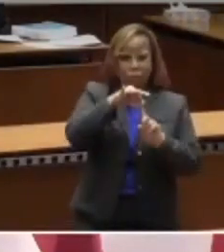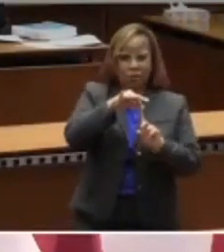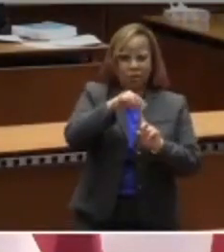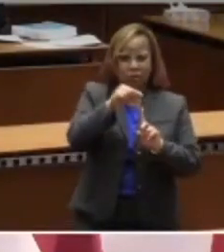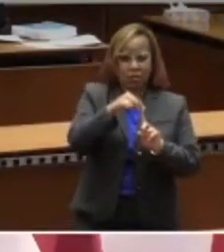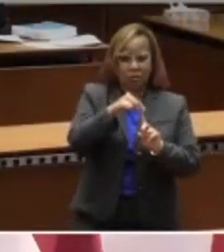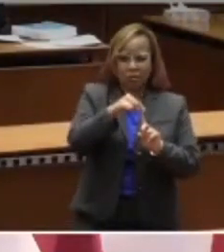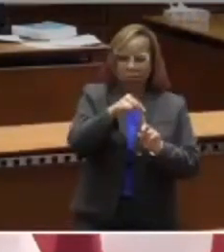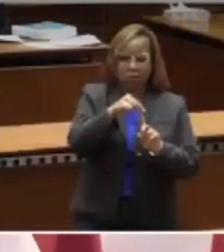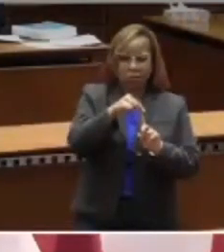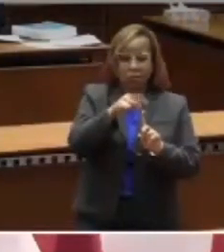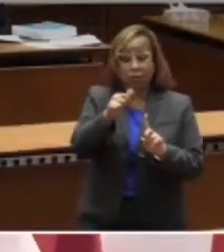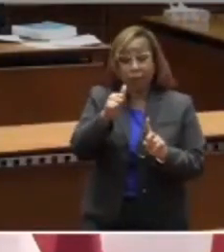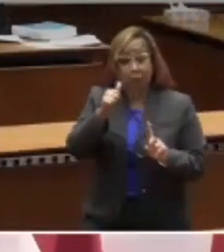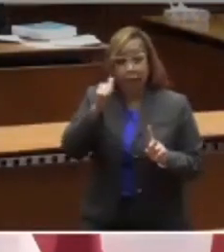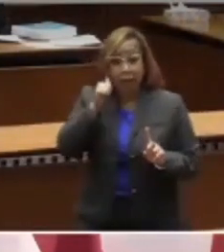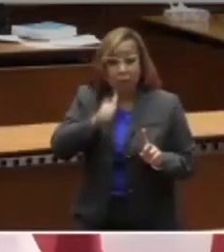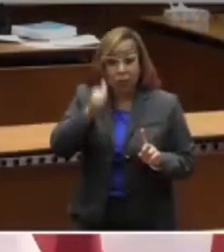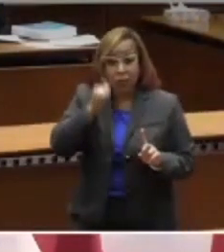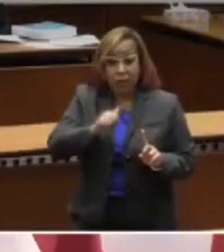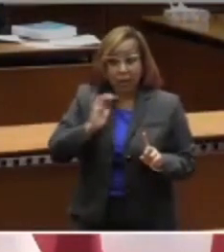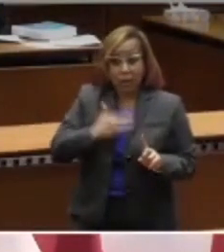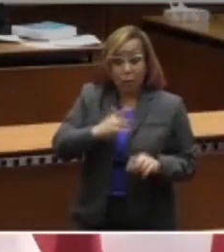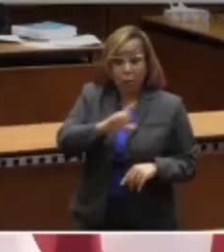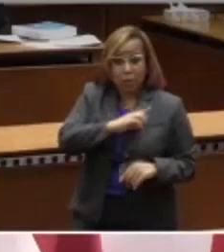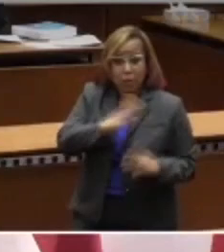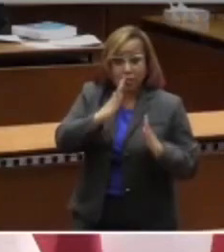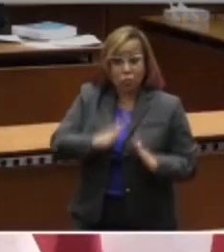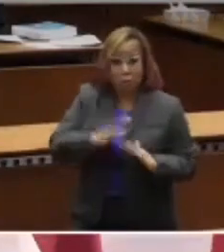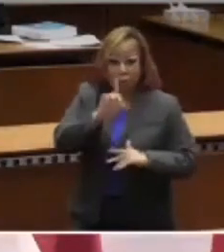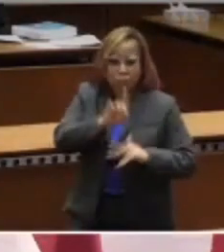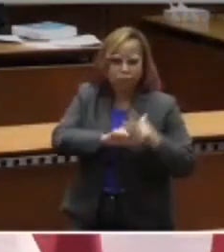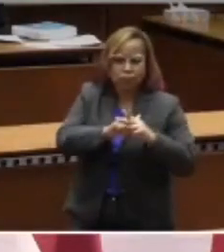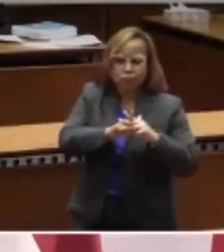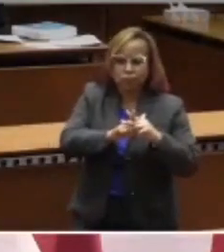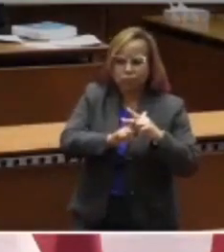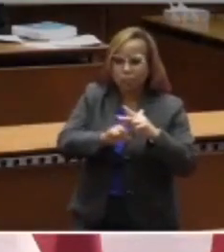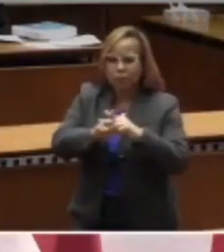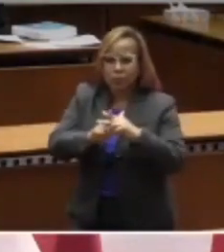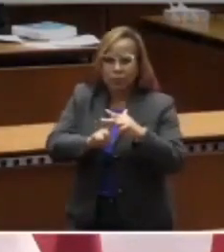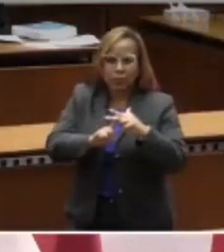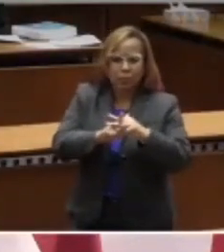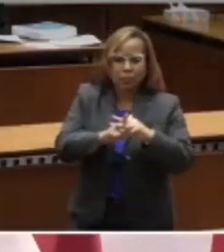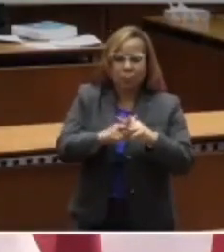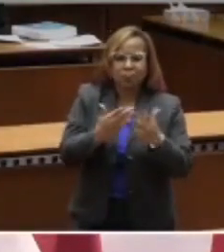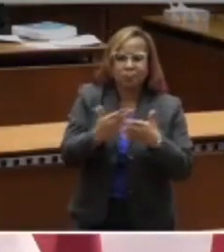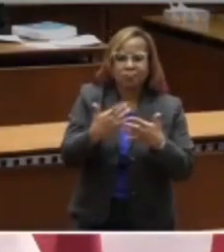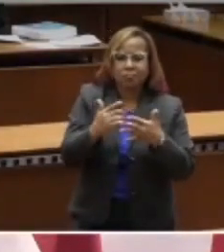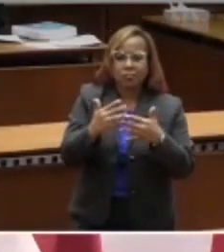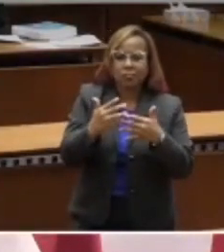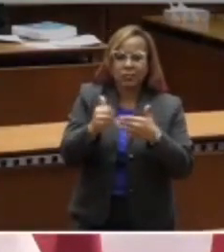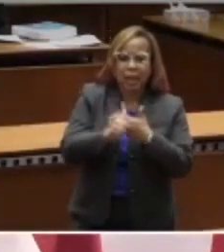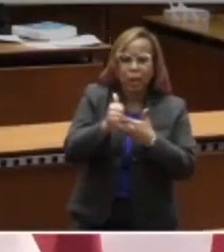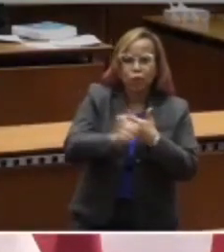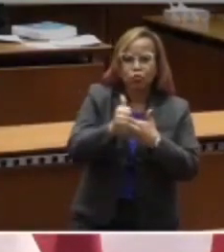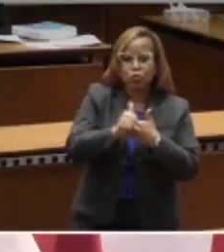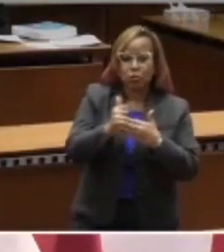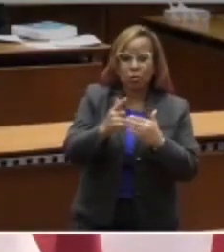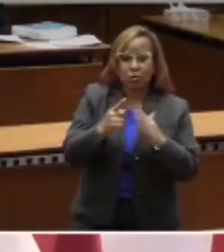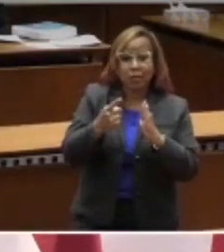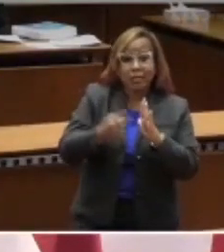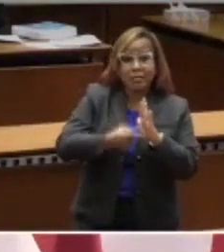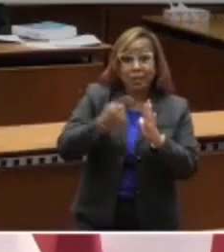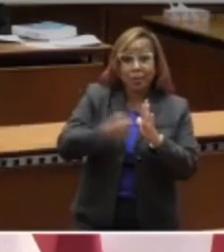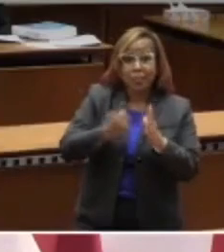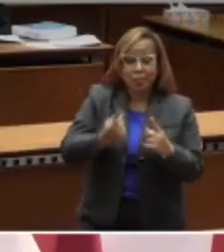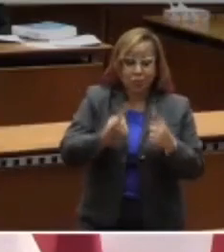Every day, our police officers answer the call, run to danger, and sometimes